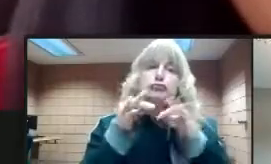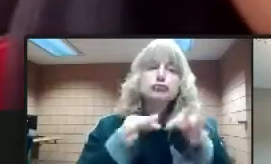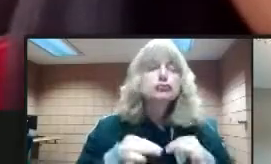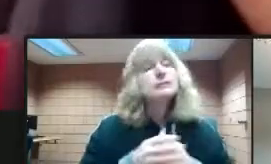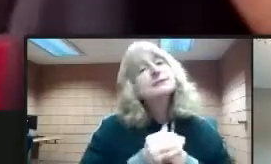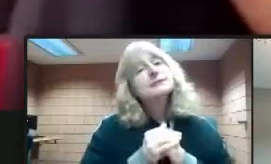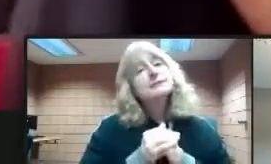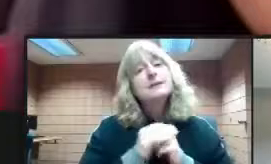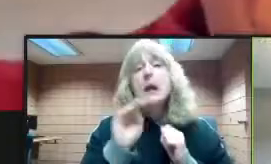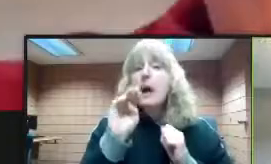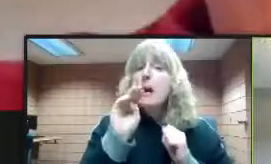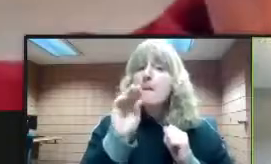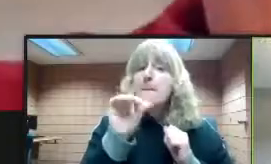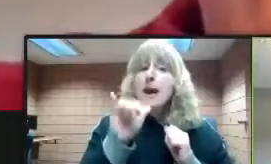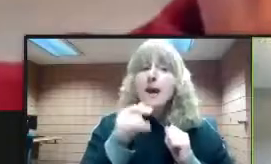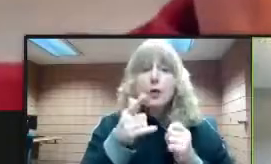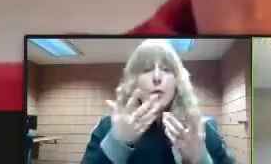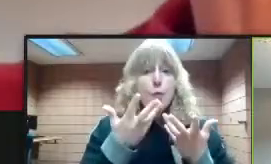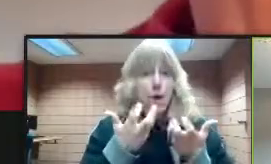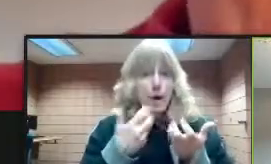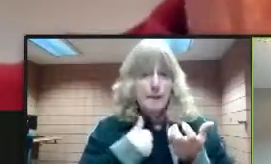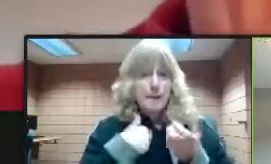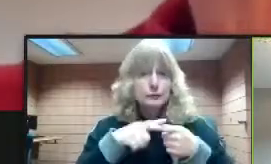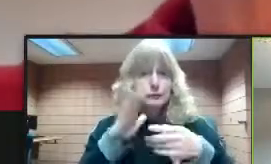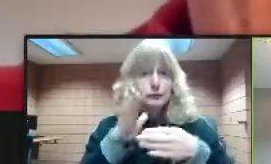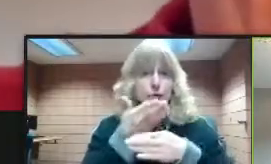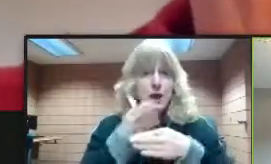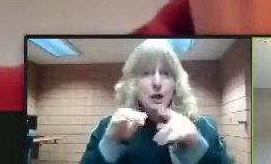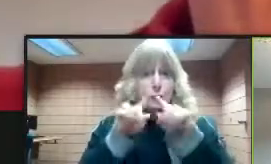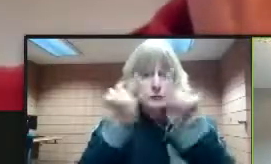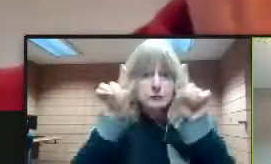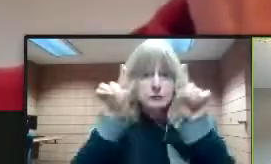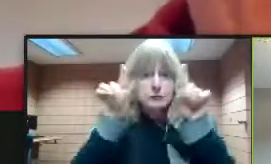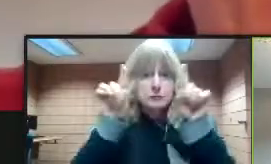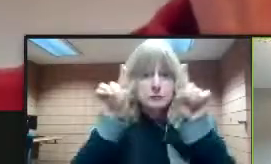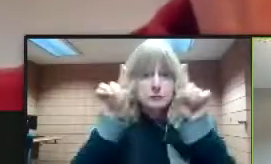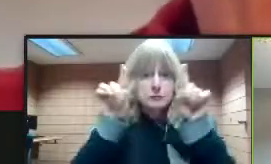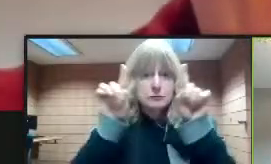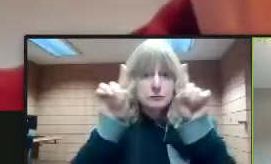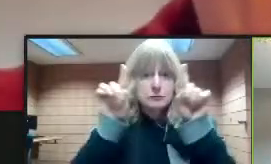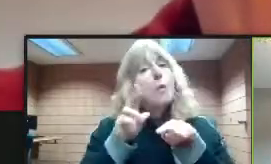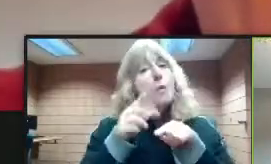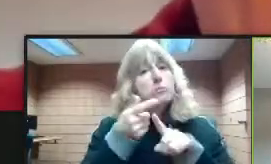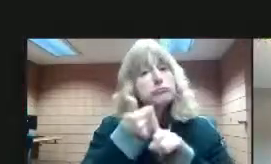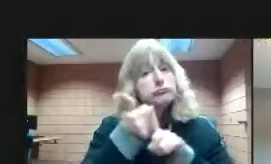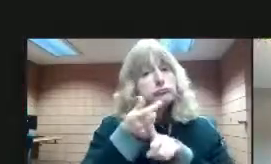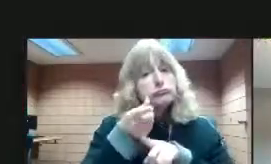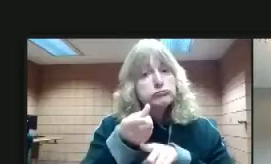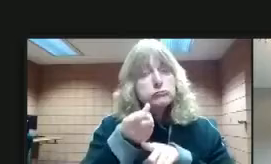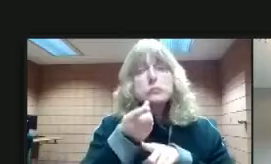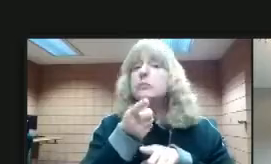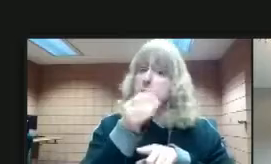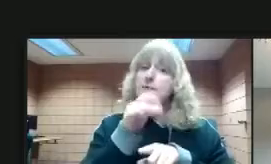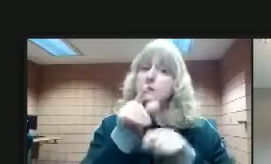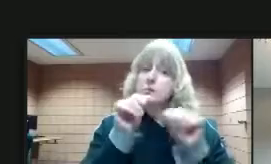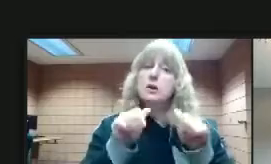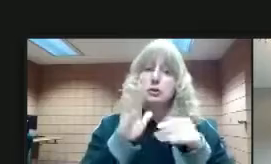Molly, do you want me to share the slides or do you want to put them up? I can do either. If you can share them, that'd be